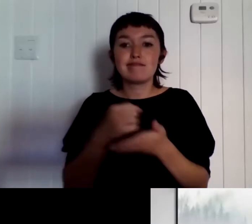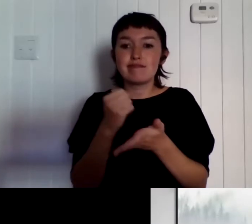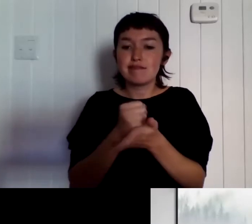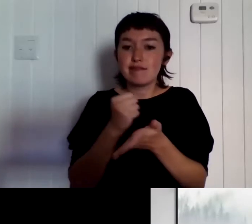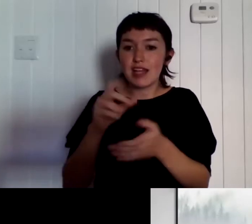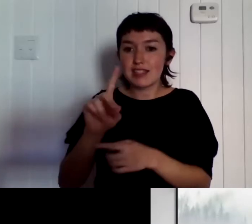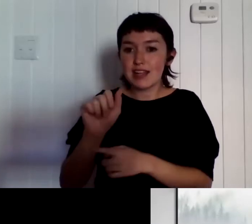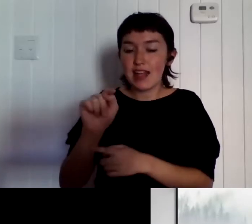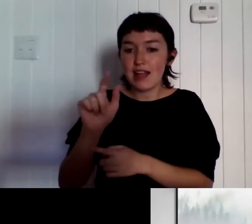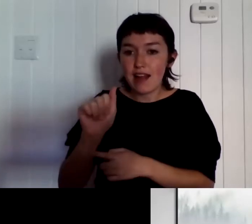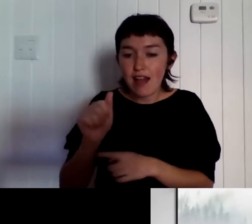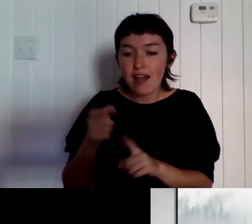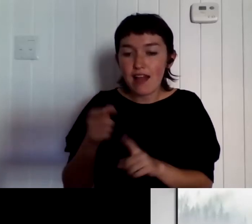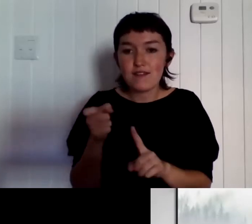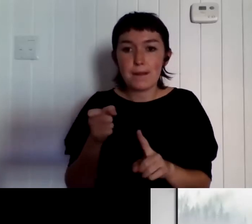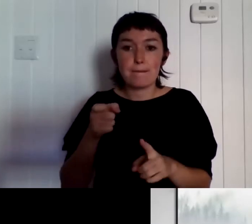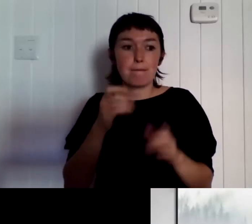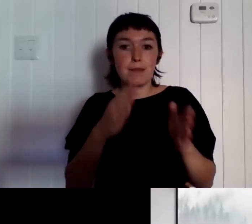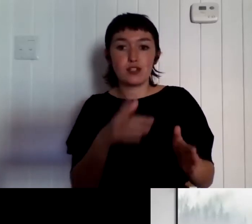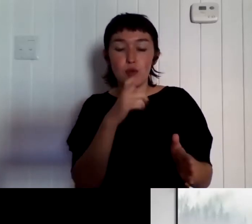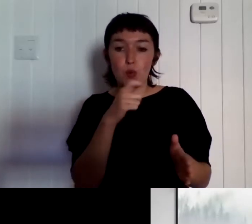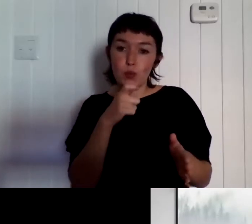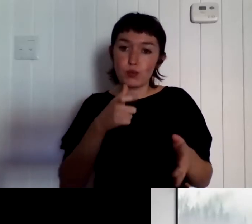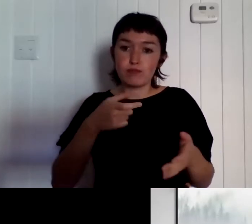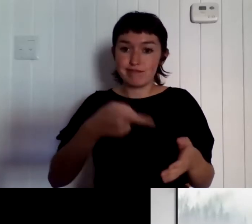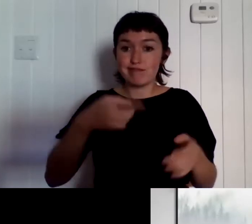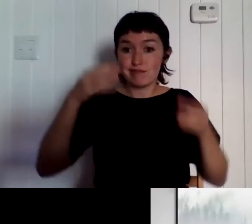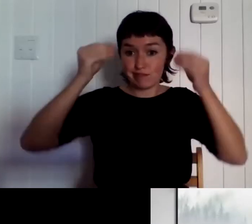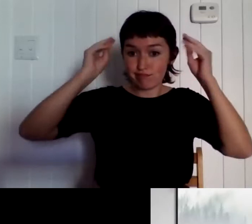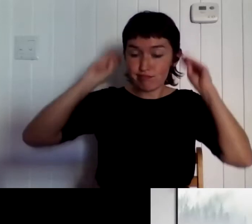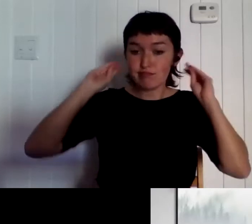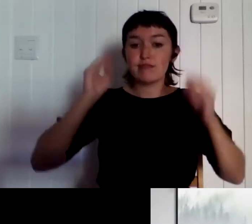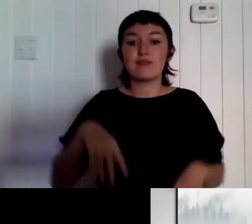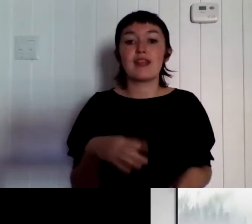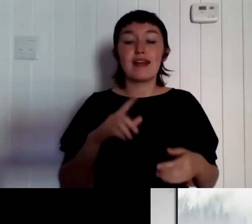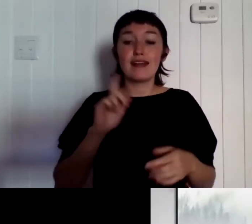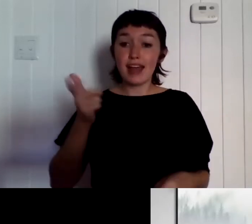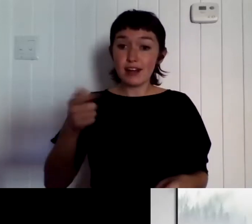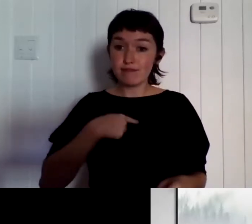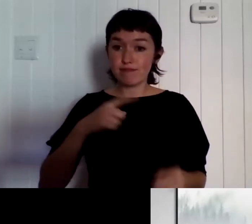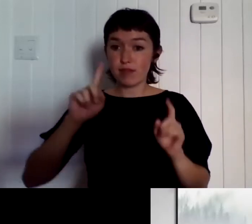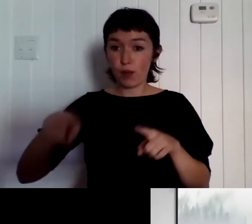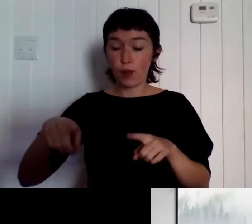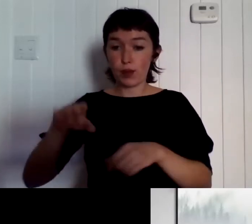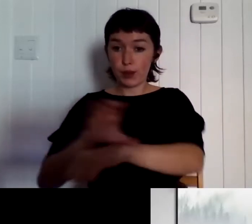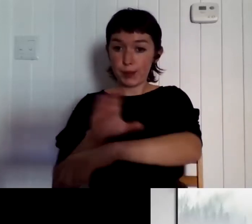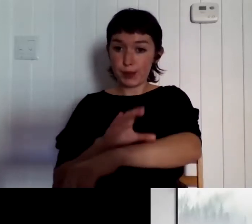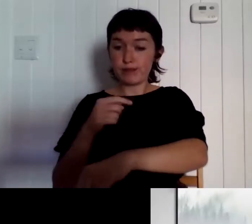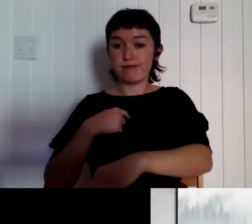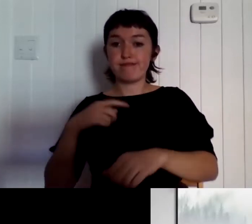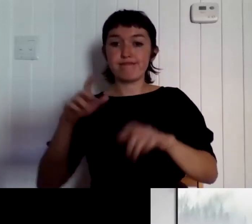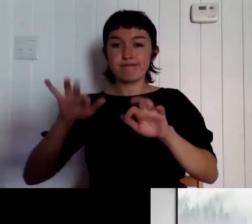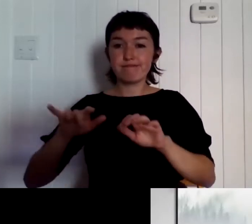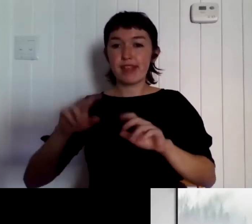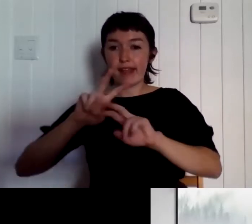to the computer lab, and I'm going to do a little bit of computer work to process that data so that it can be analyzed later on. On a different